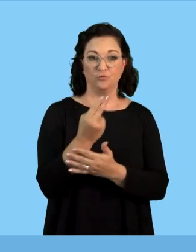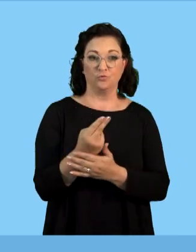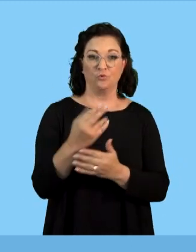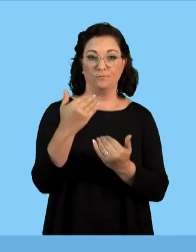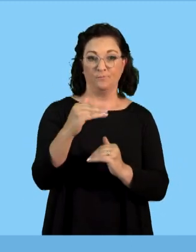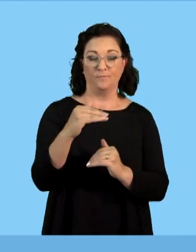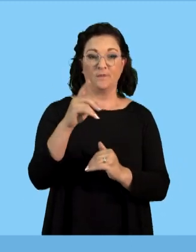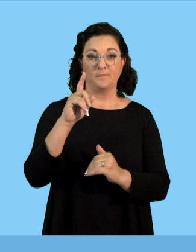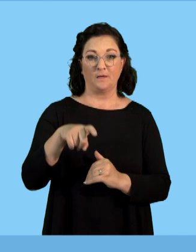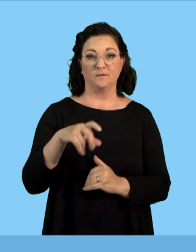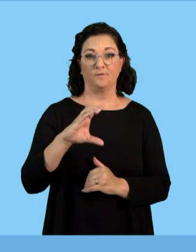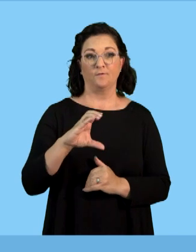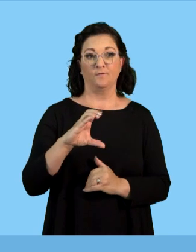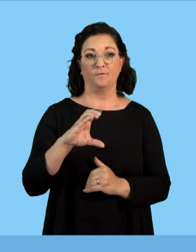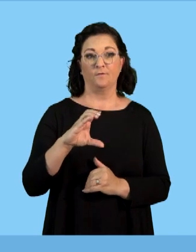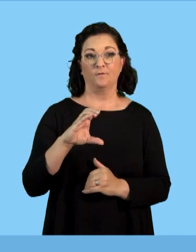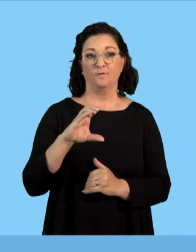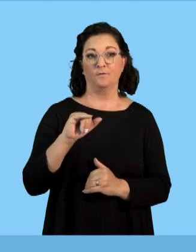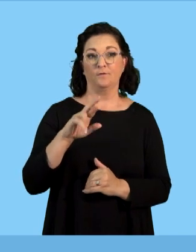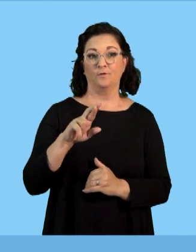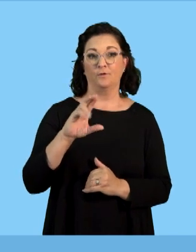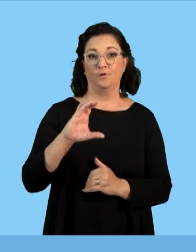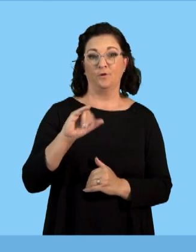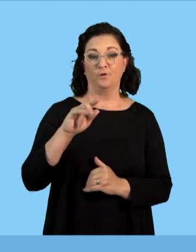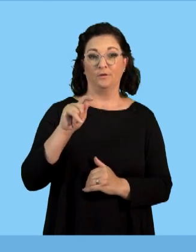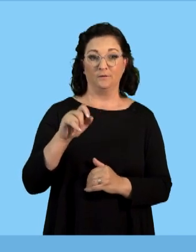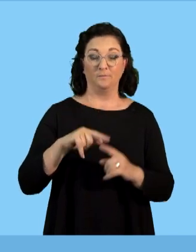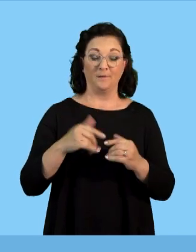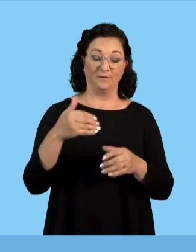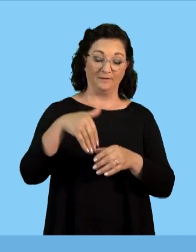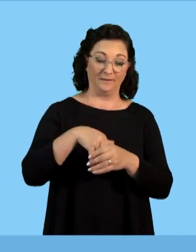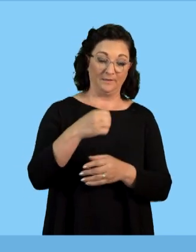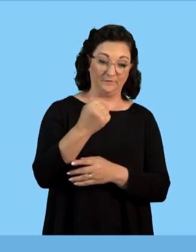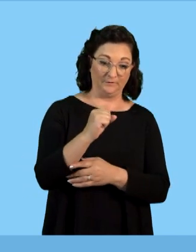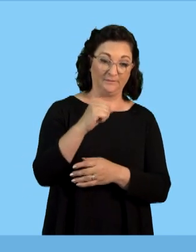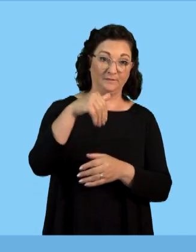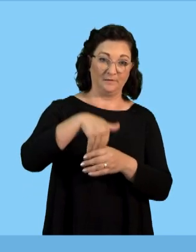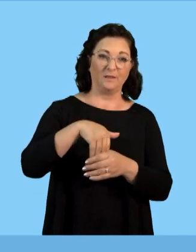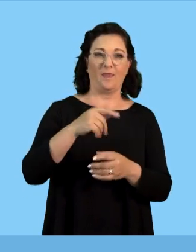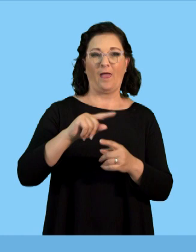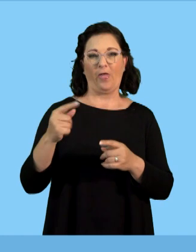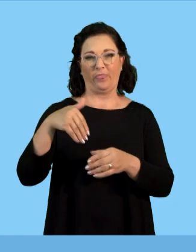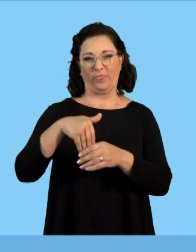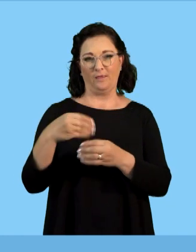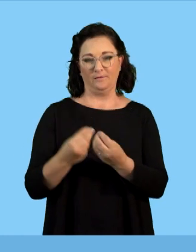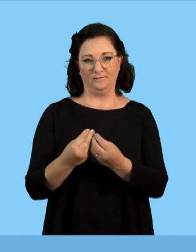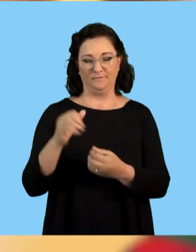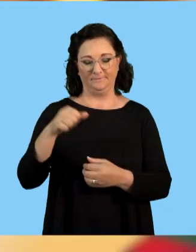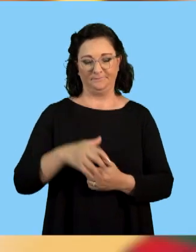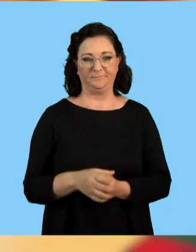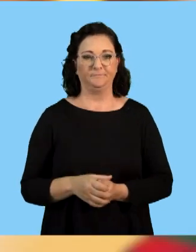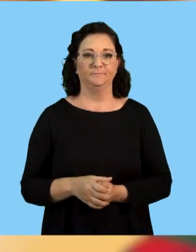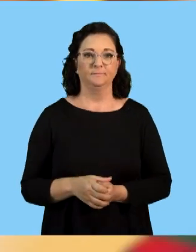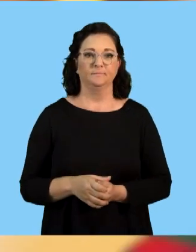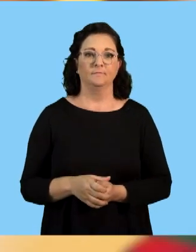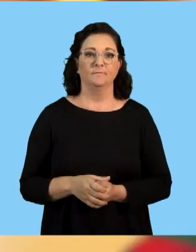of a parallel circuit that has now the resistors and also other components.